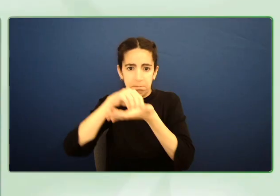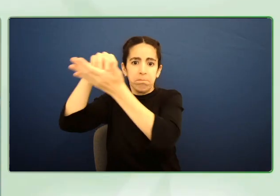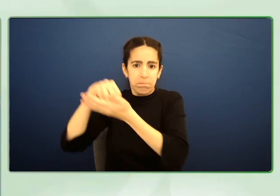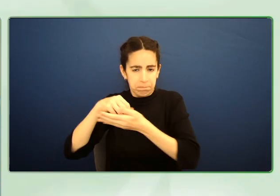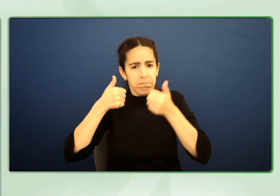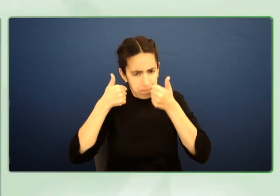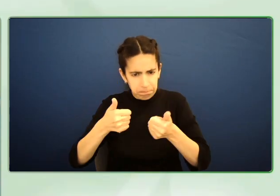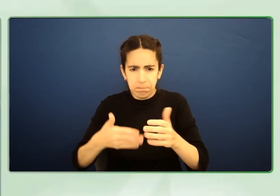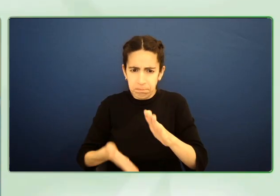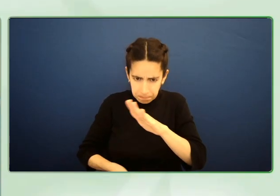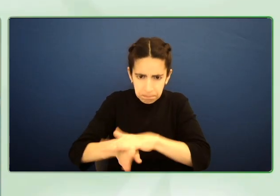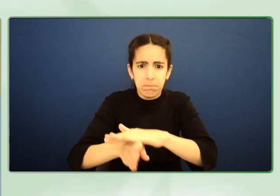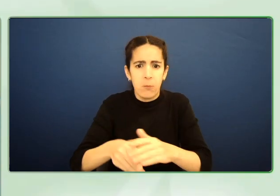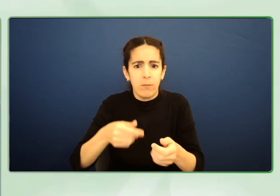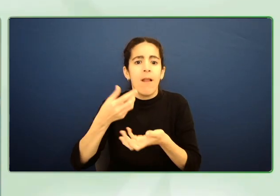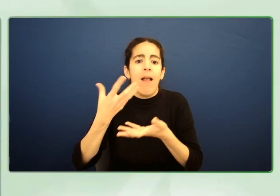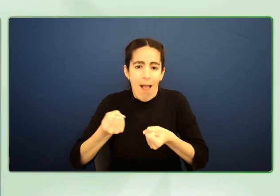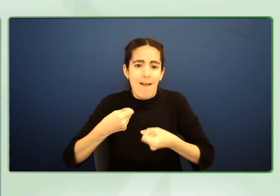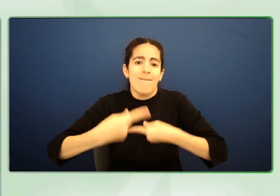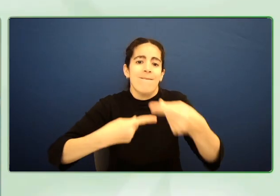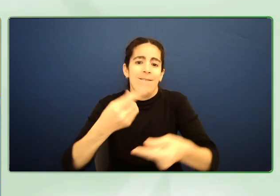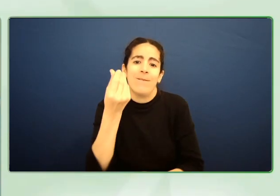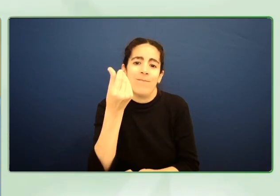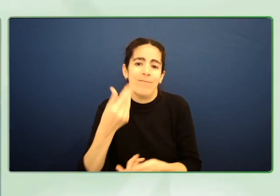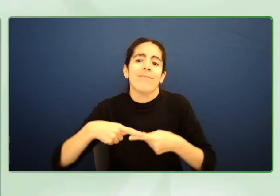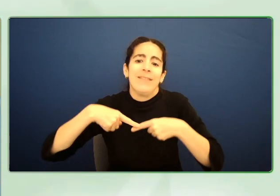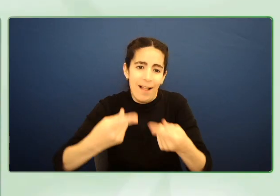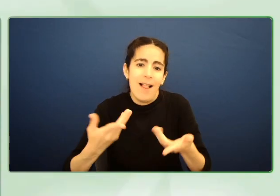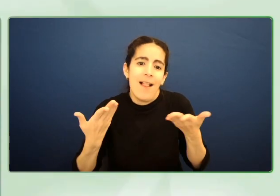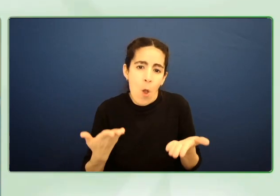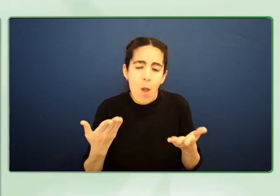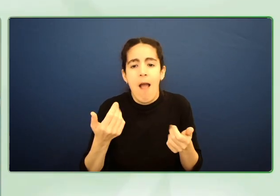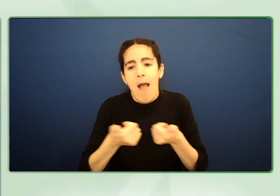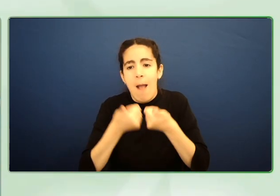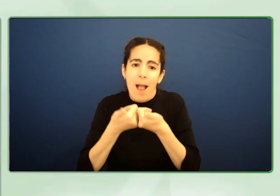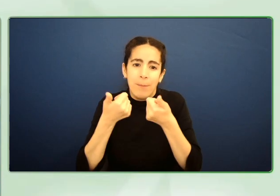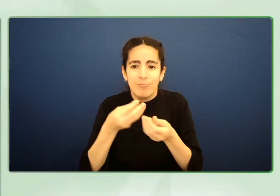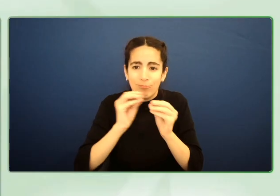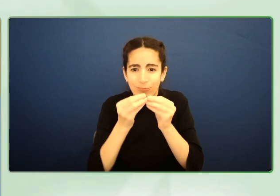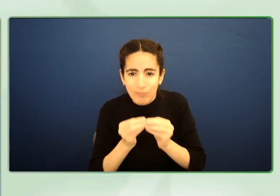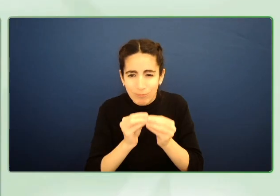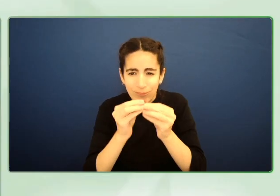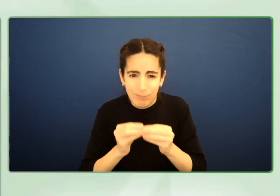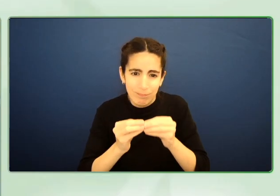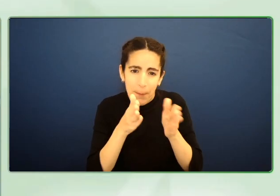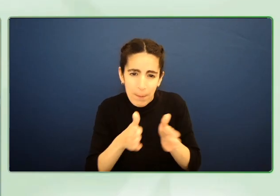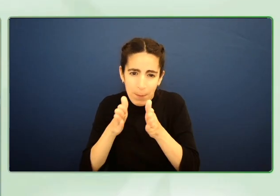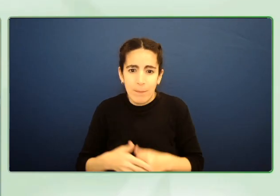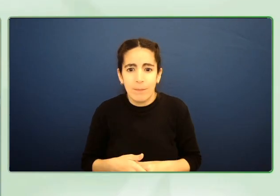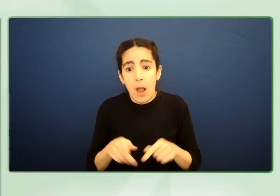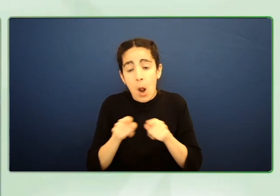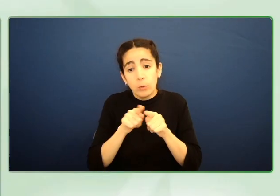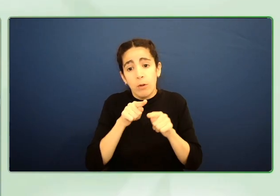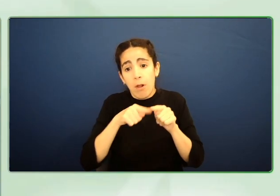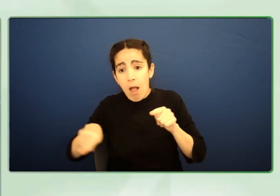part of the game that we are currently preparing. And also we are preparing a big research, you know, national research with the University of